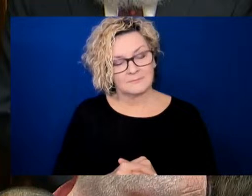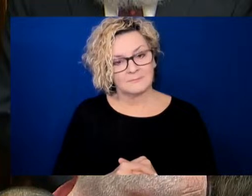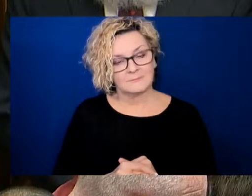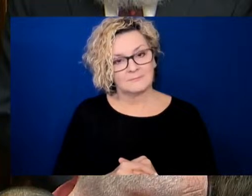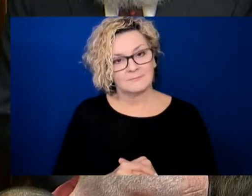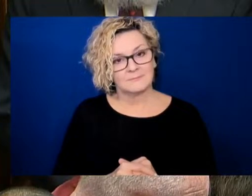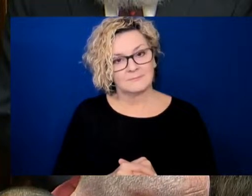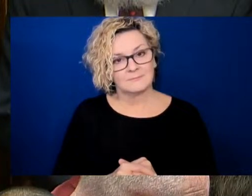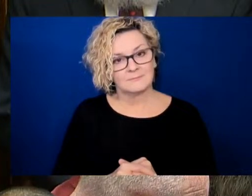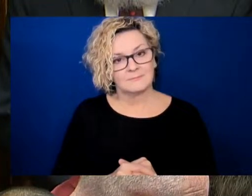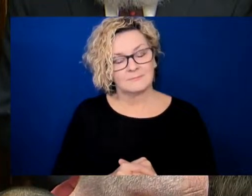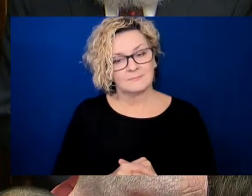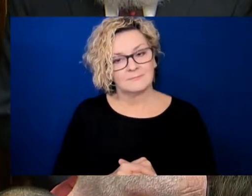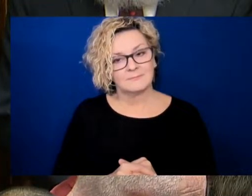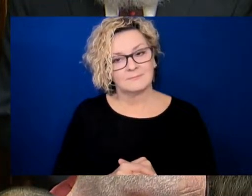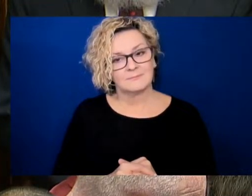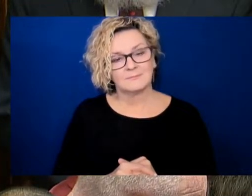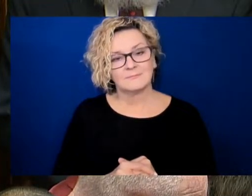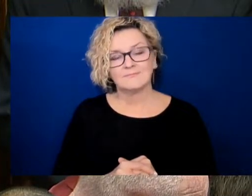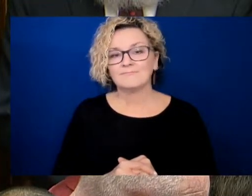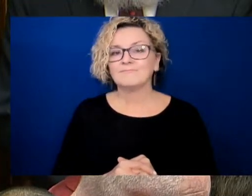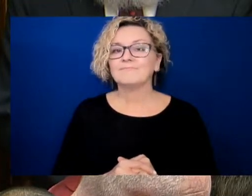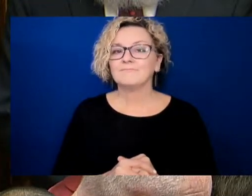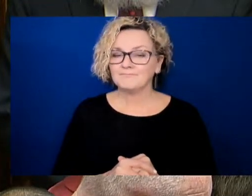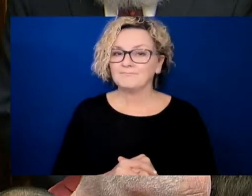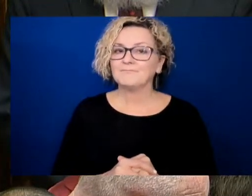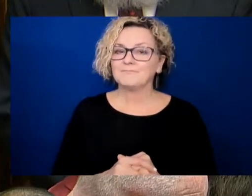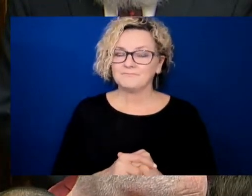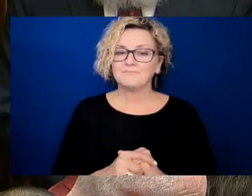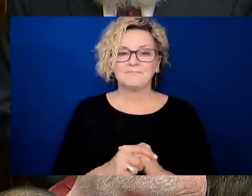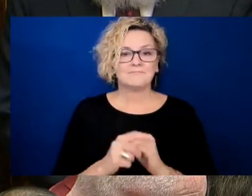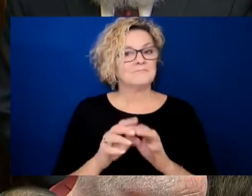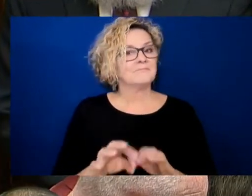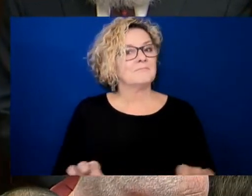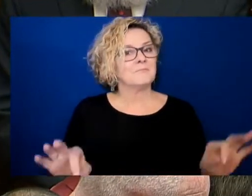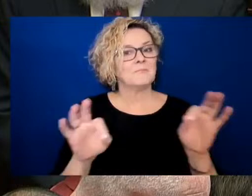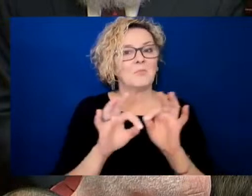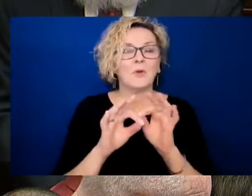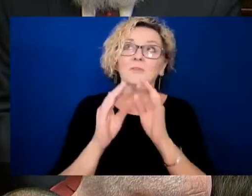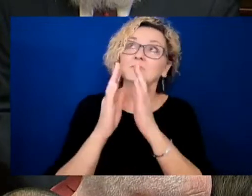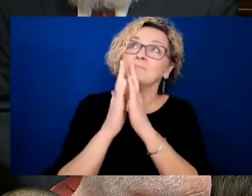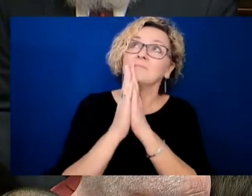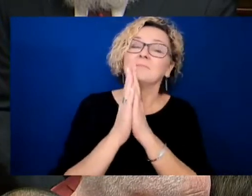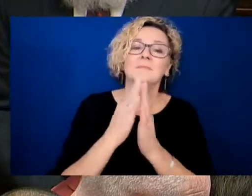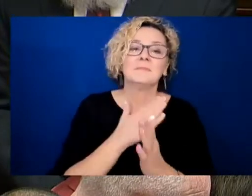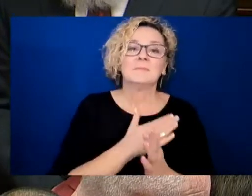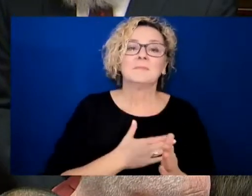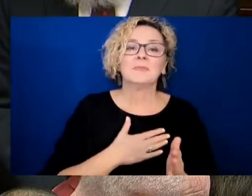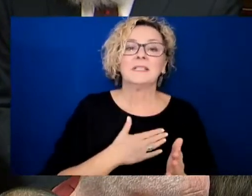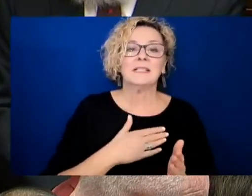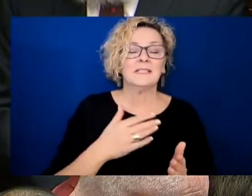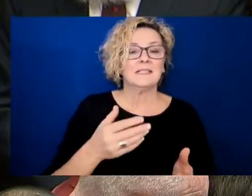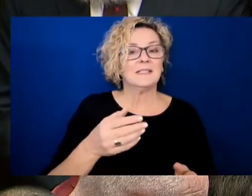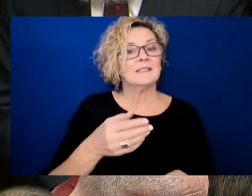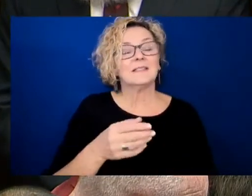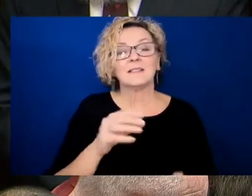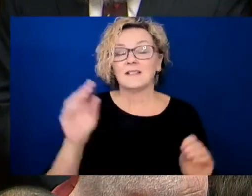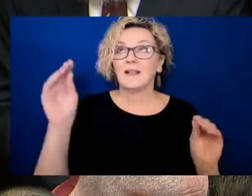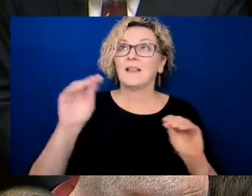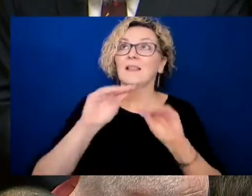to shine that light on that road that everywhere you go, it's going to be lit